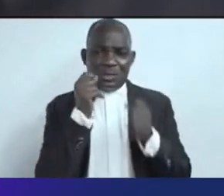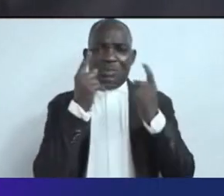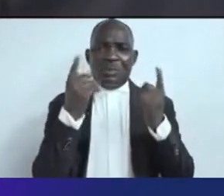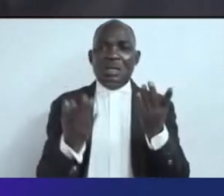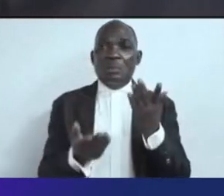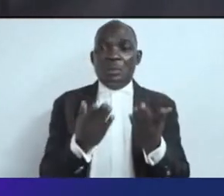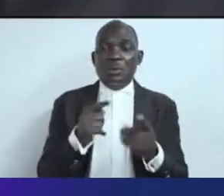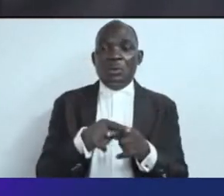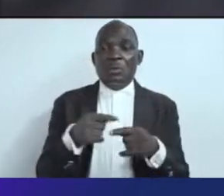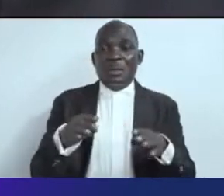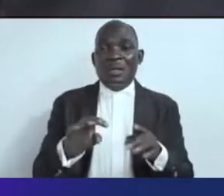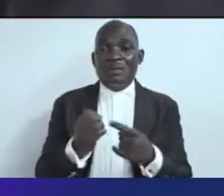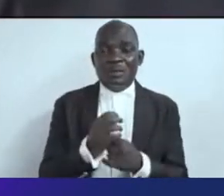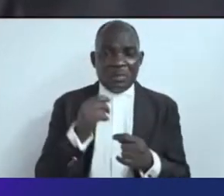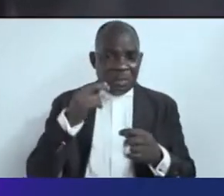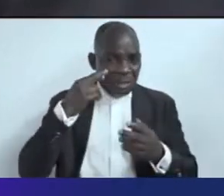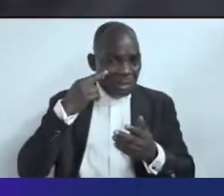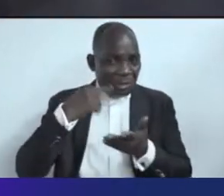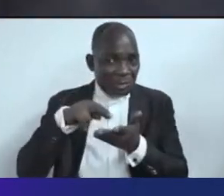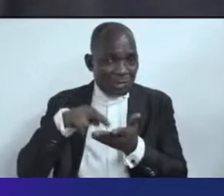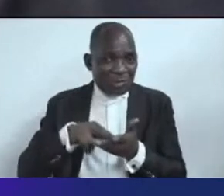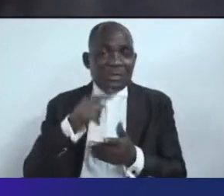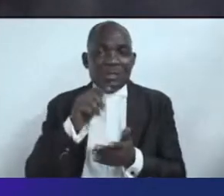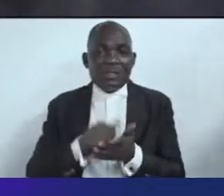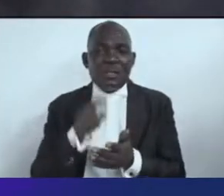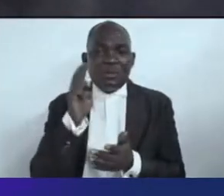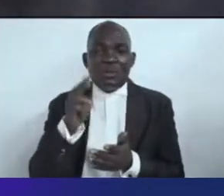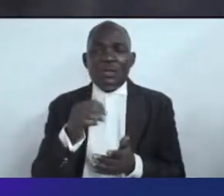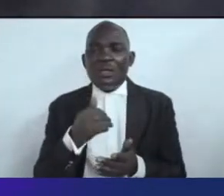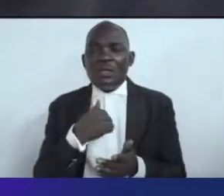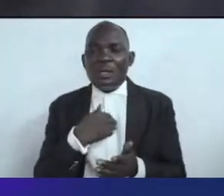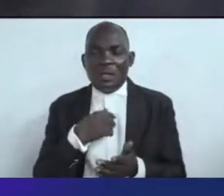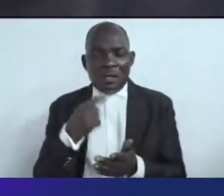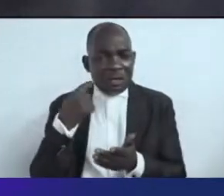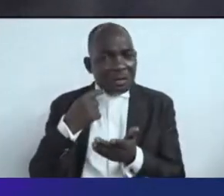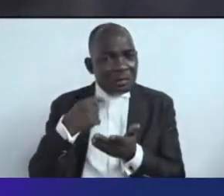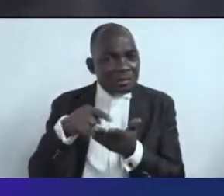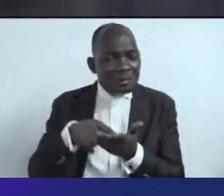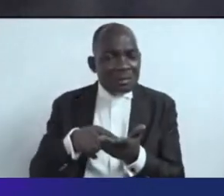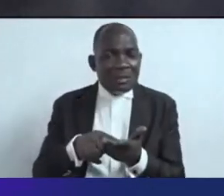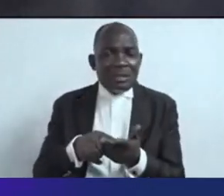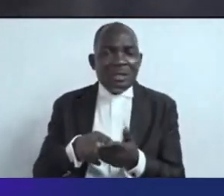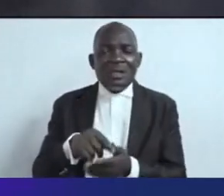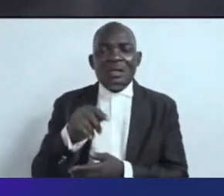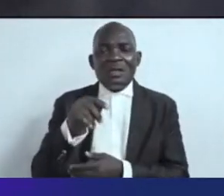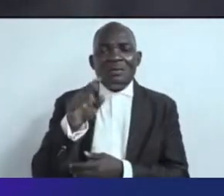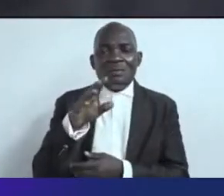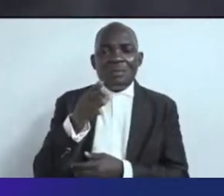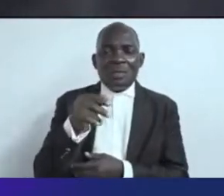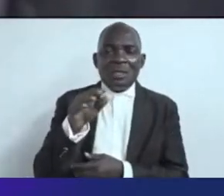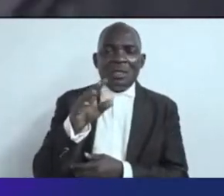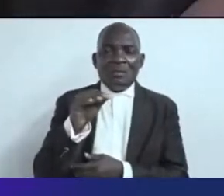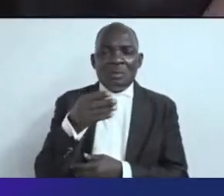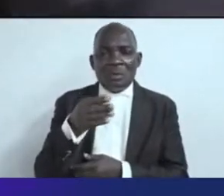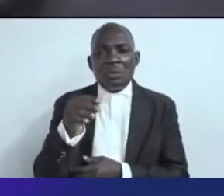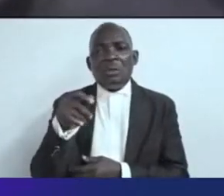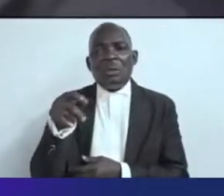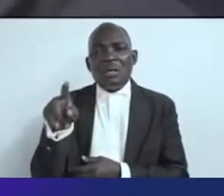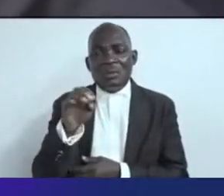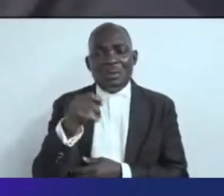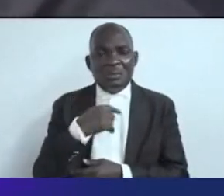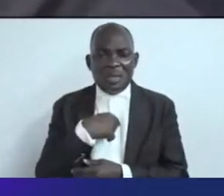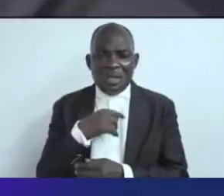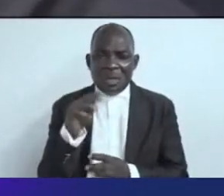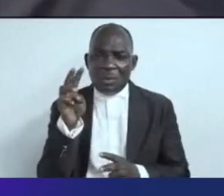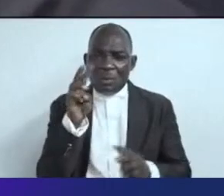to the market. A review we did said if you are going to cut, you will be looking around 50, maximum 100. So I'm